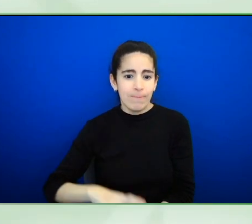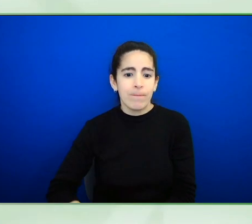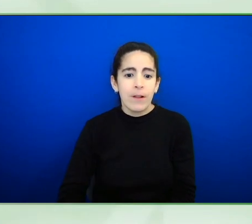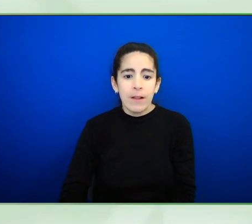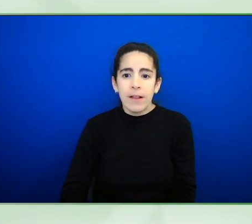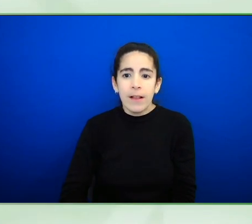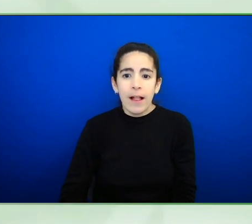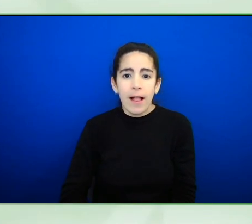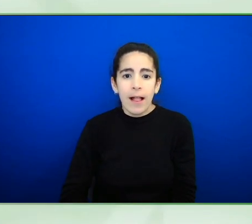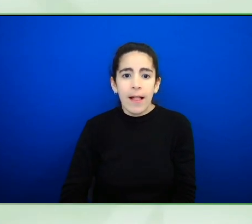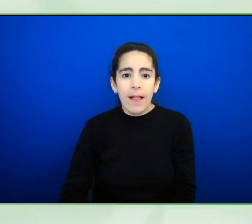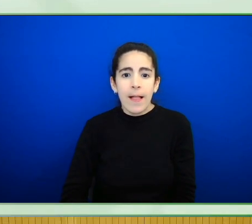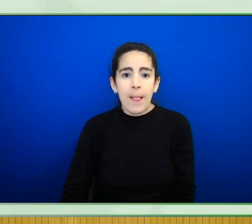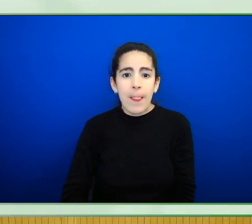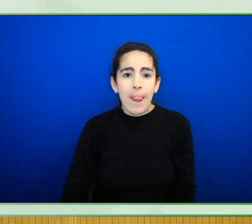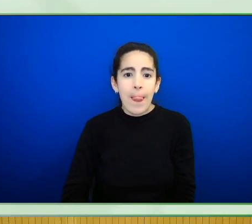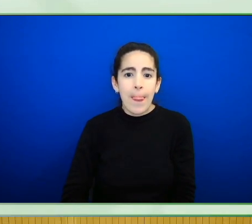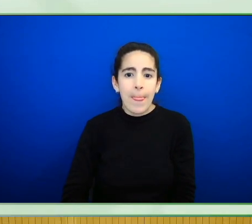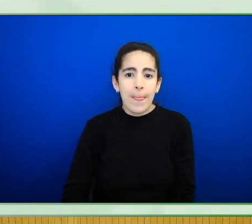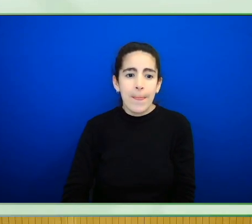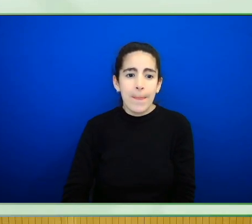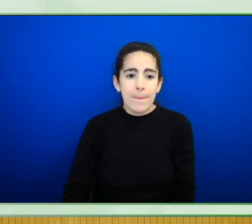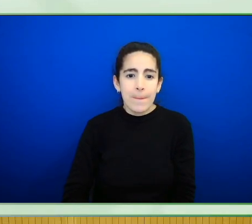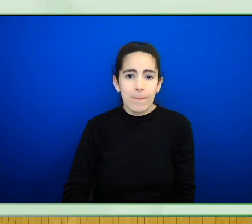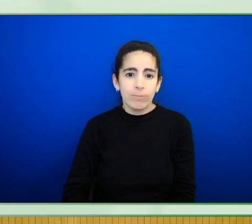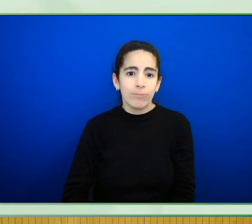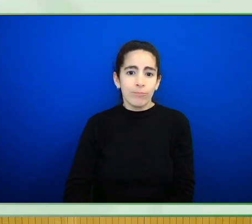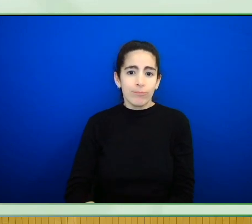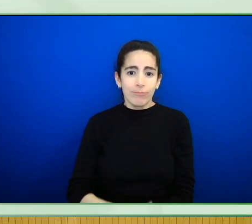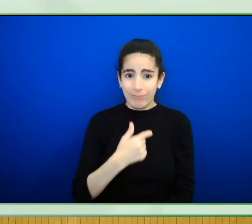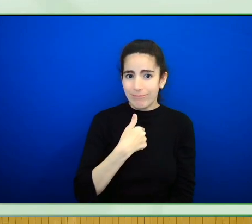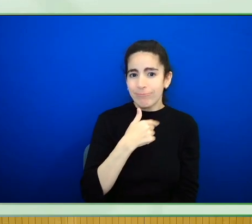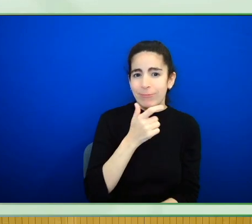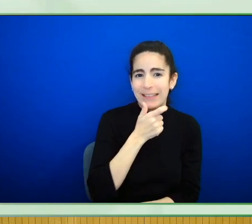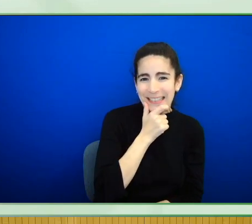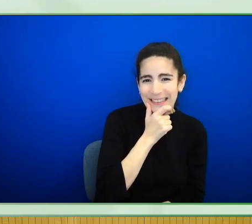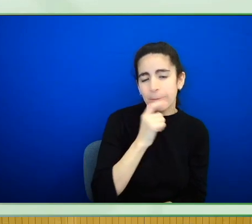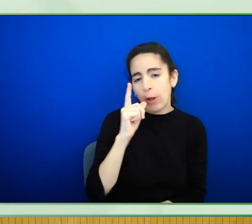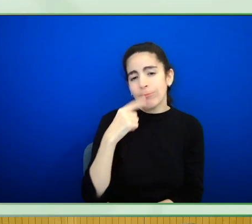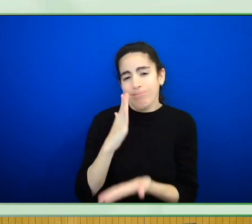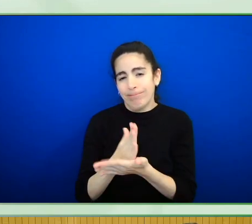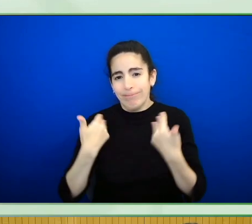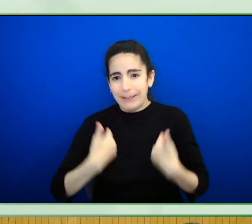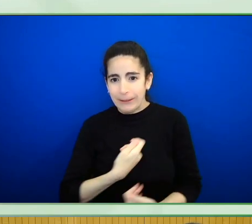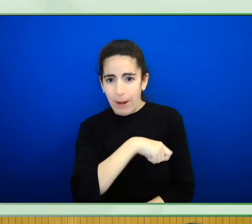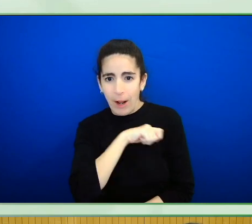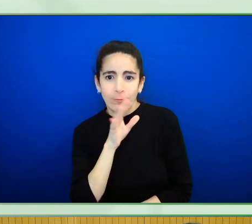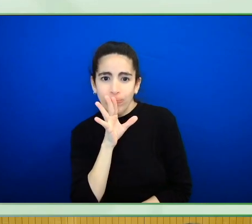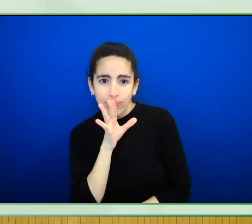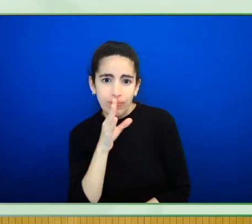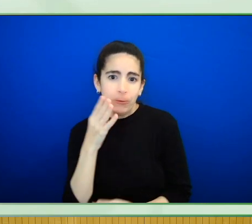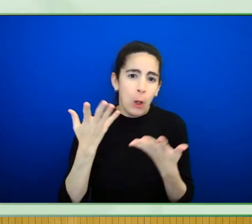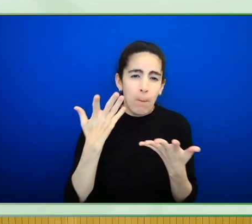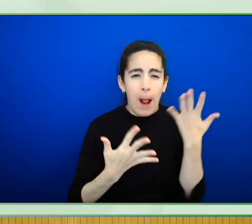see my presentation, so please, if you can share. Thank you very much. Well, Peru, it's a beautiful country in